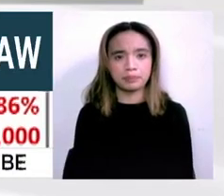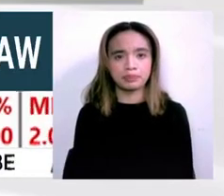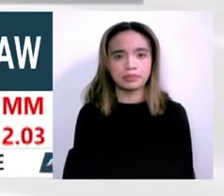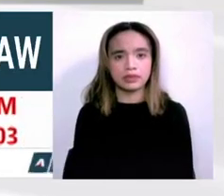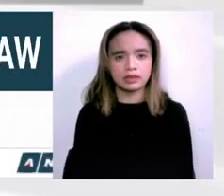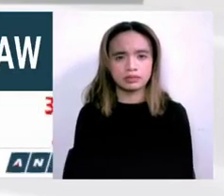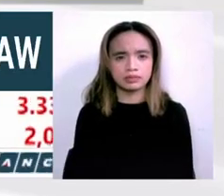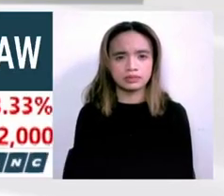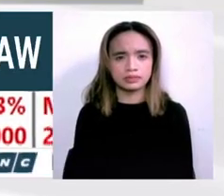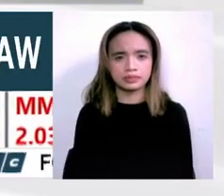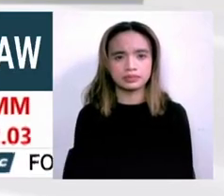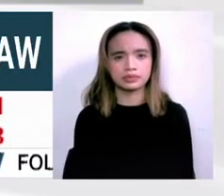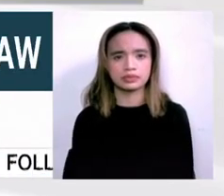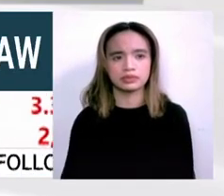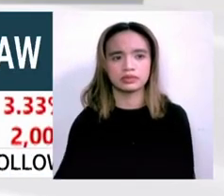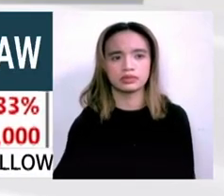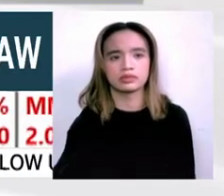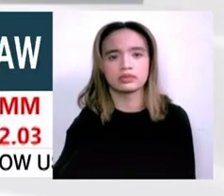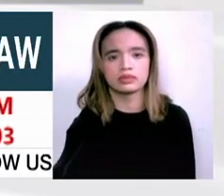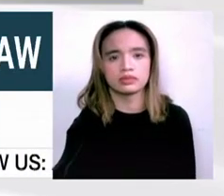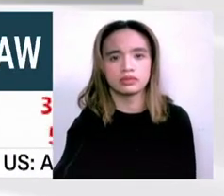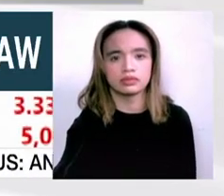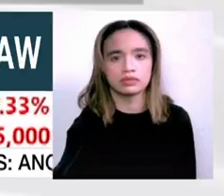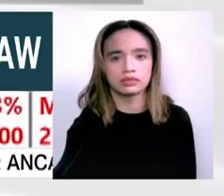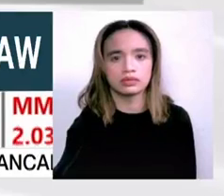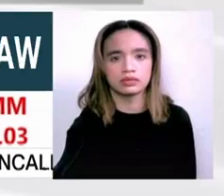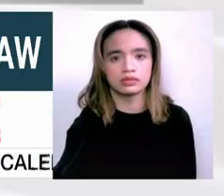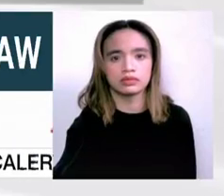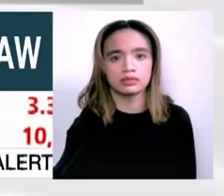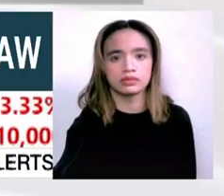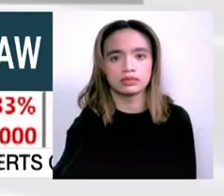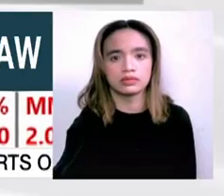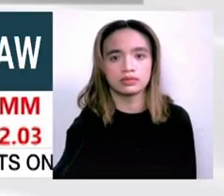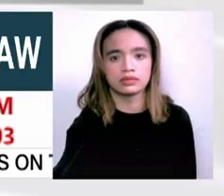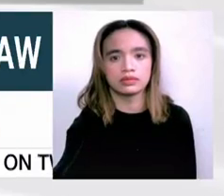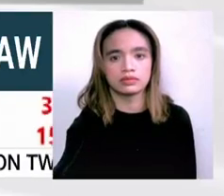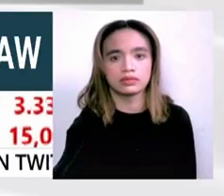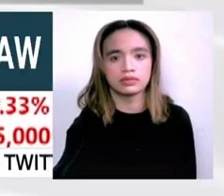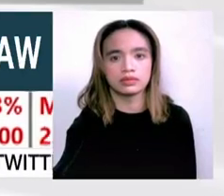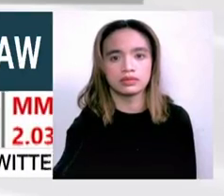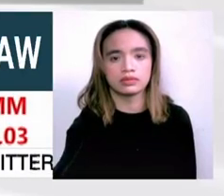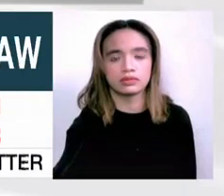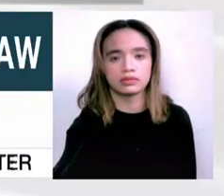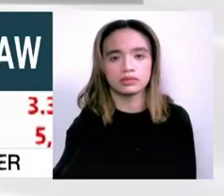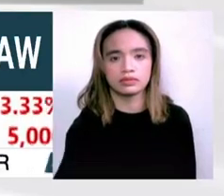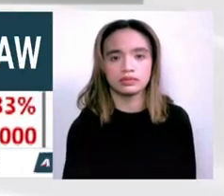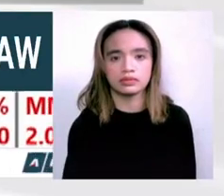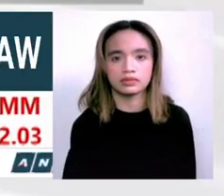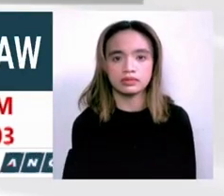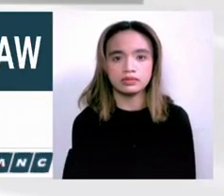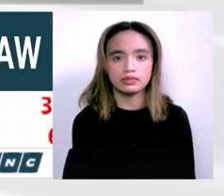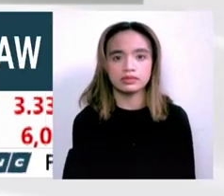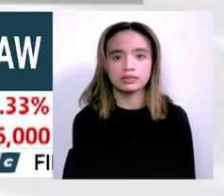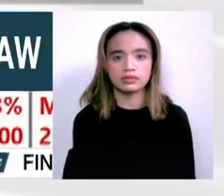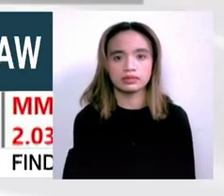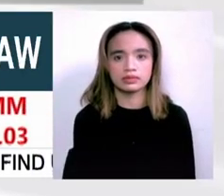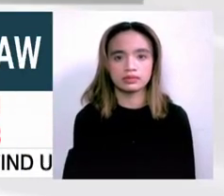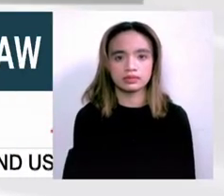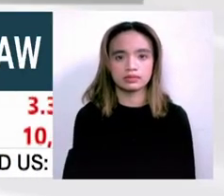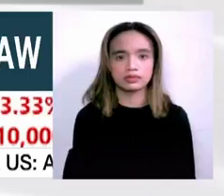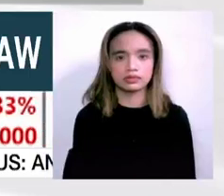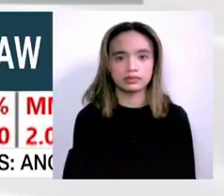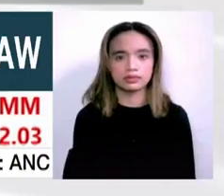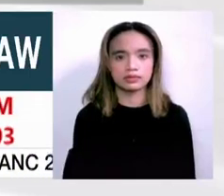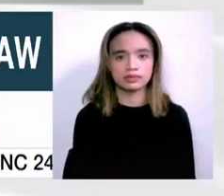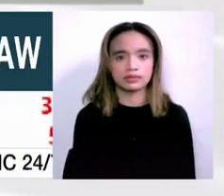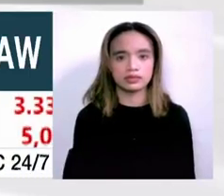to 2001, Mr. Senator, you were already PNP chief. And during that time, summary executions by the Davao Death